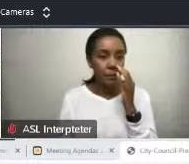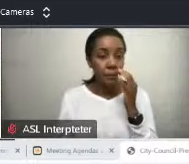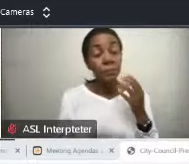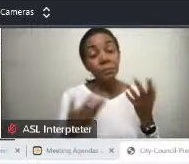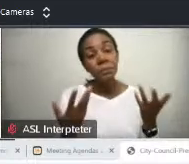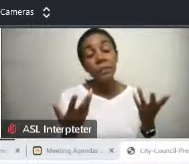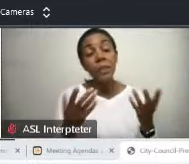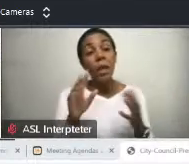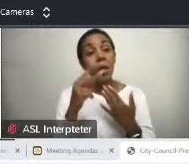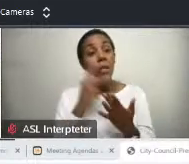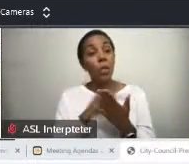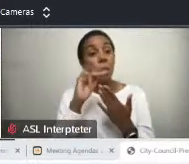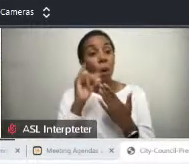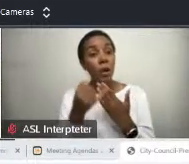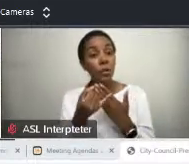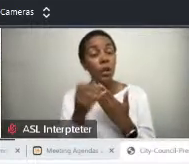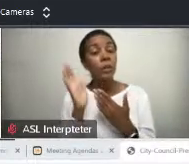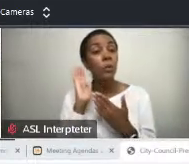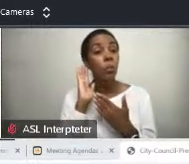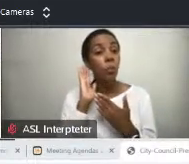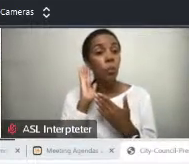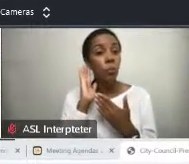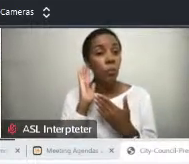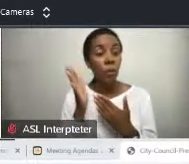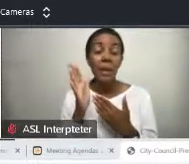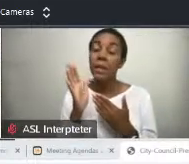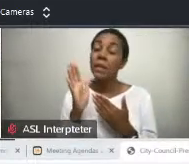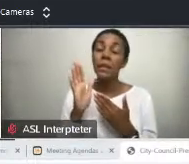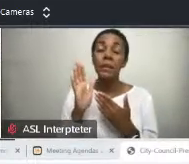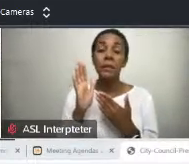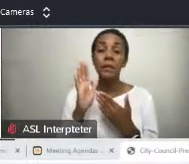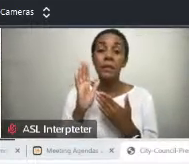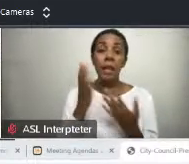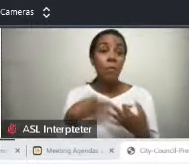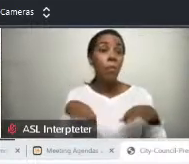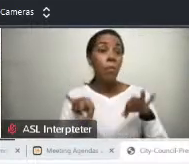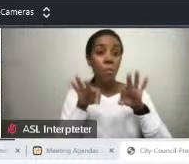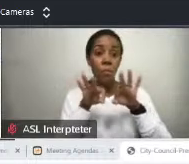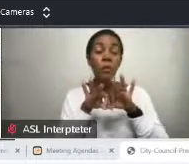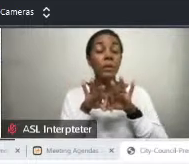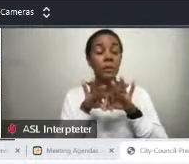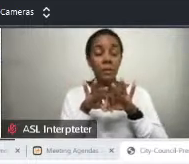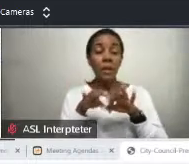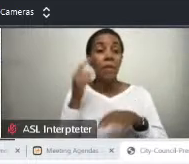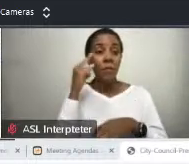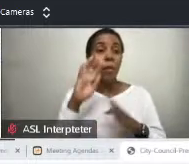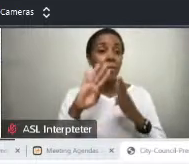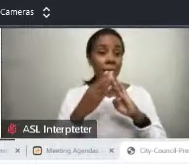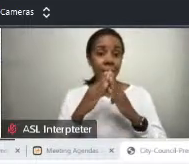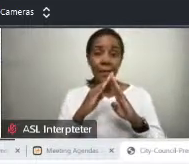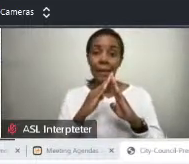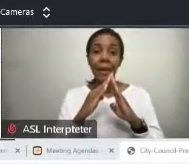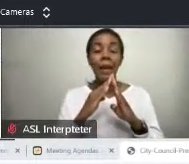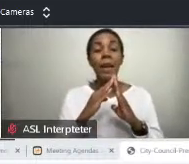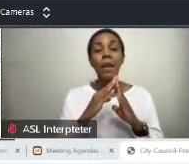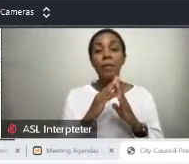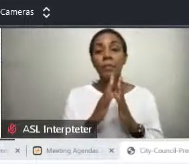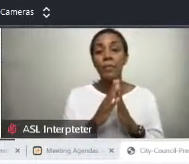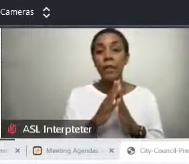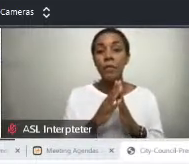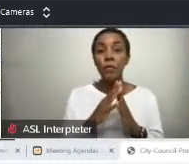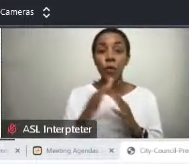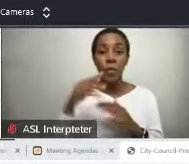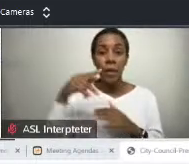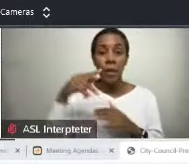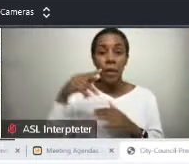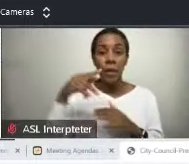Overall, the project will be an asset to the city. Again, from the TDZ perspective, we're going